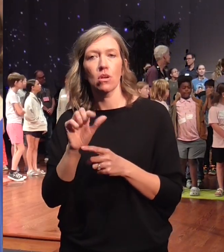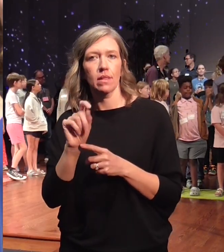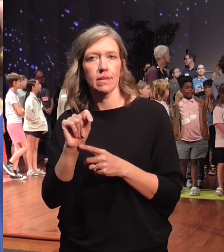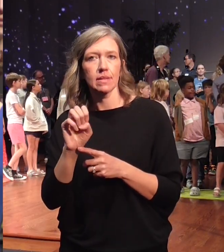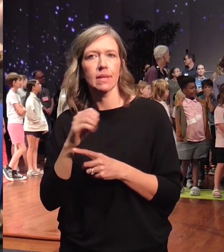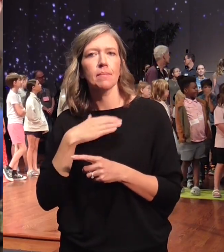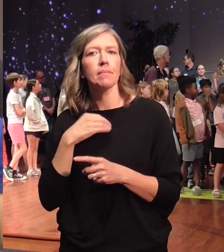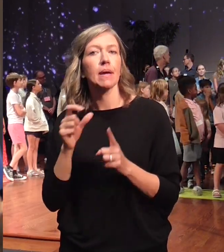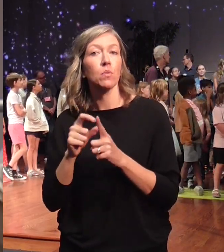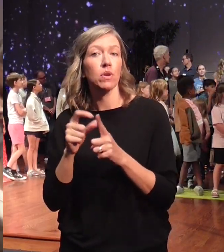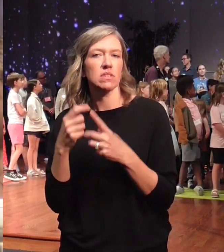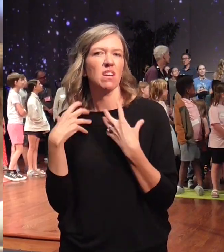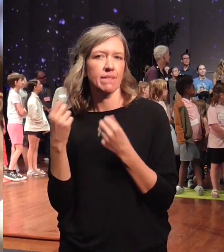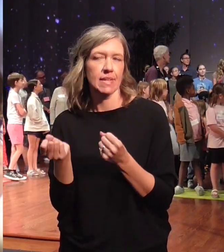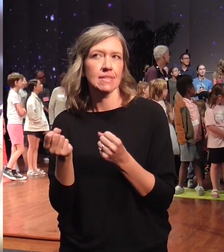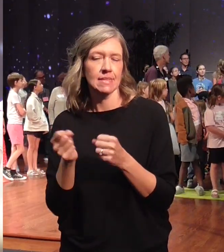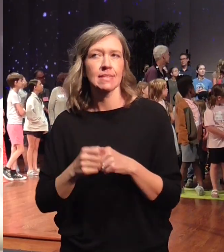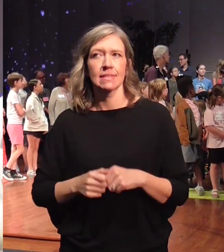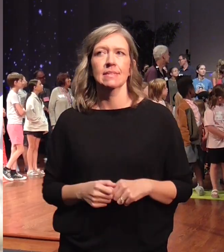is confidence.